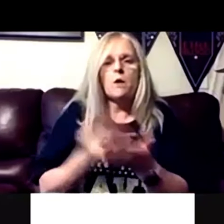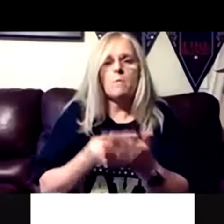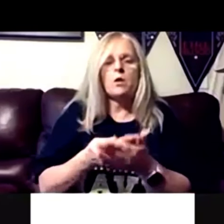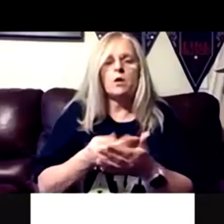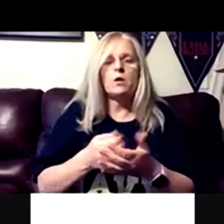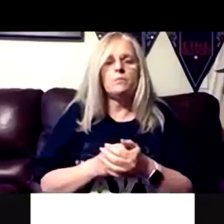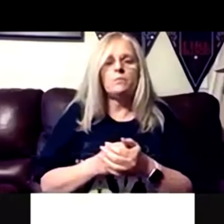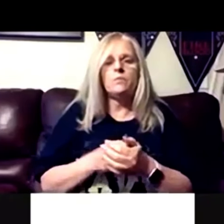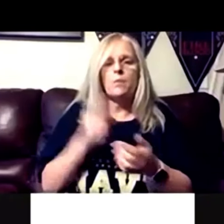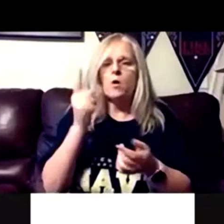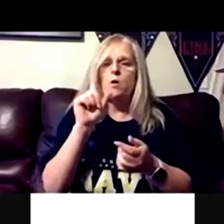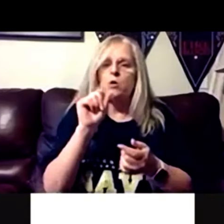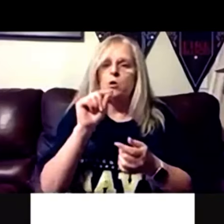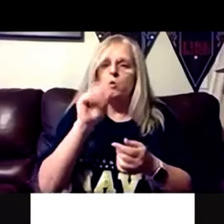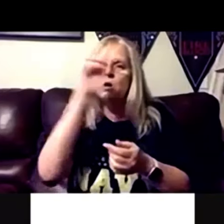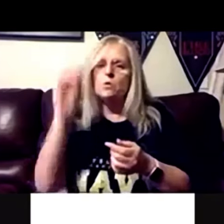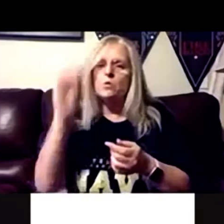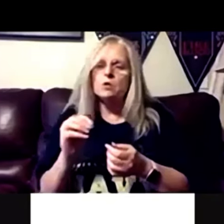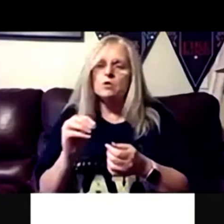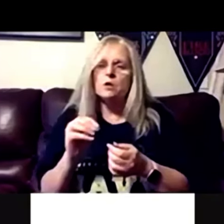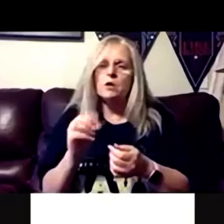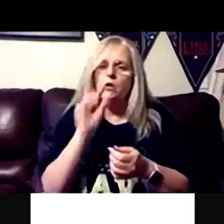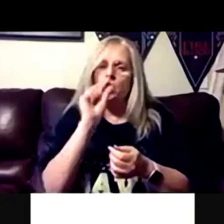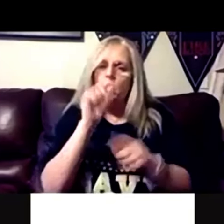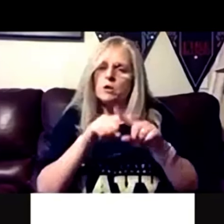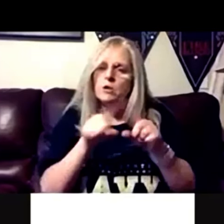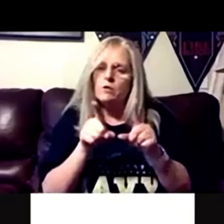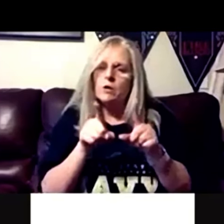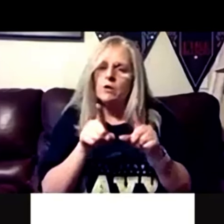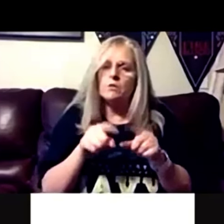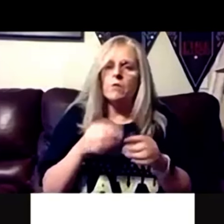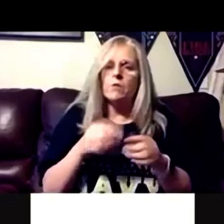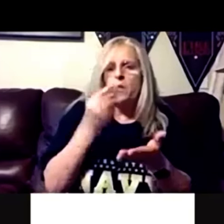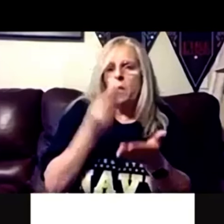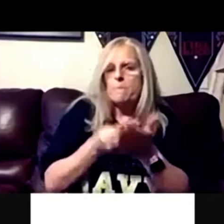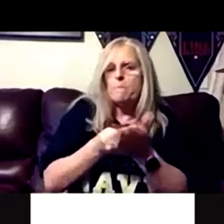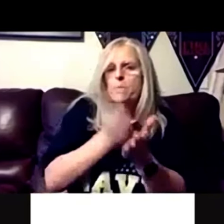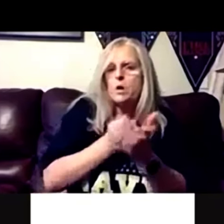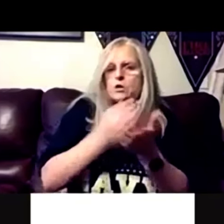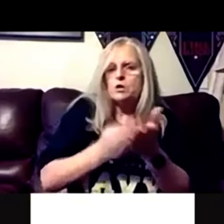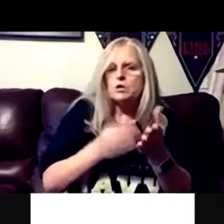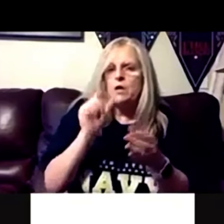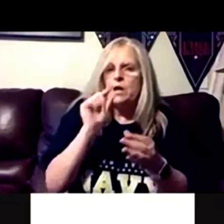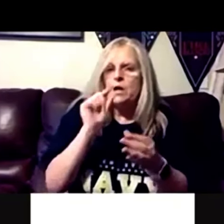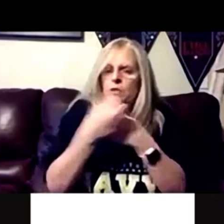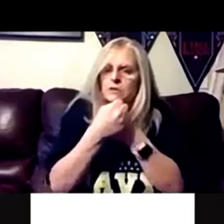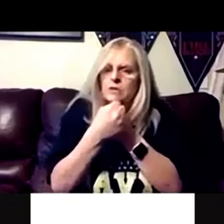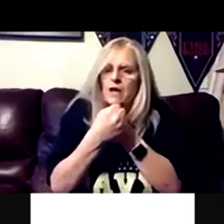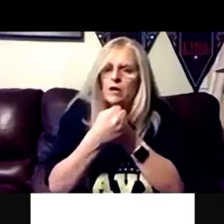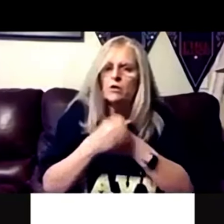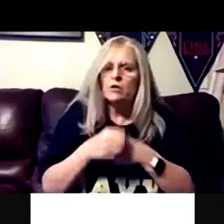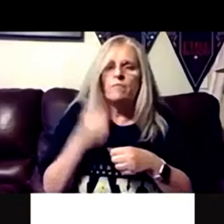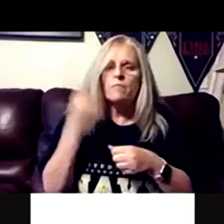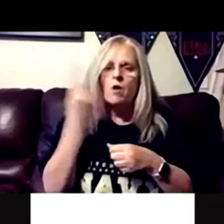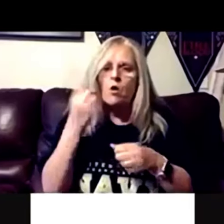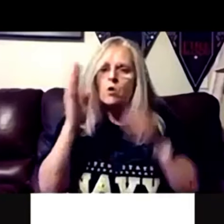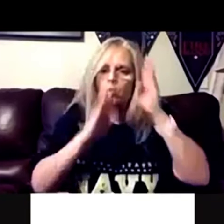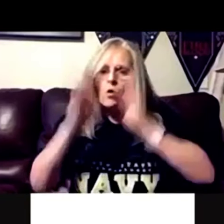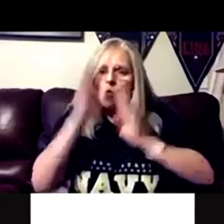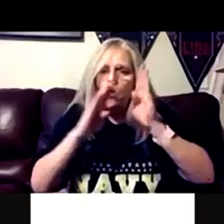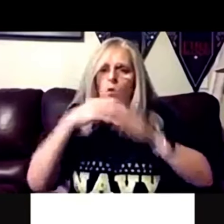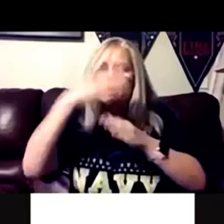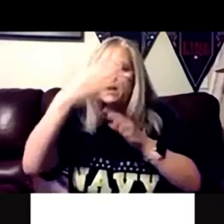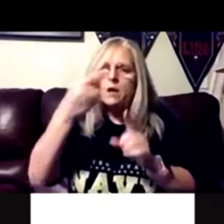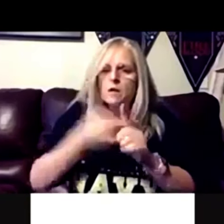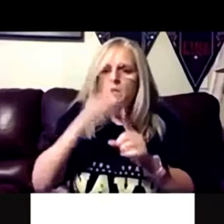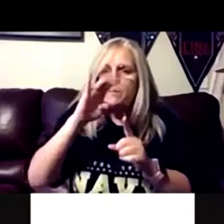there's 20%, they're a little different, and their budget is a little tighter. They're always worried about next